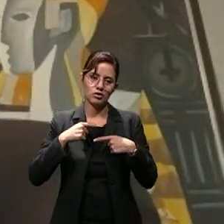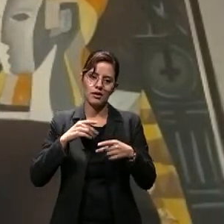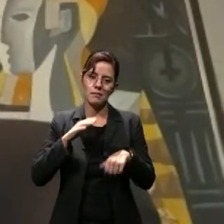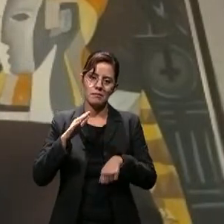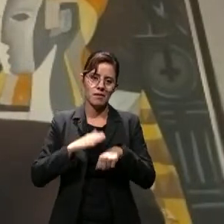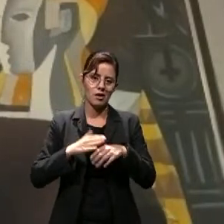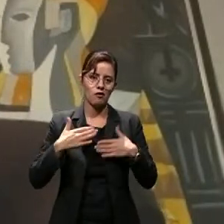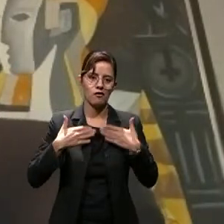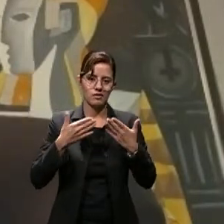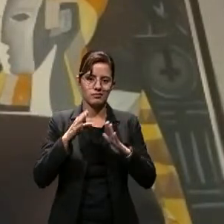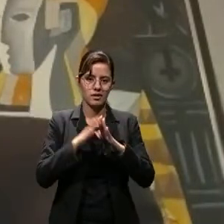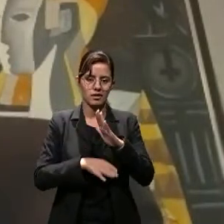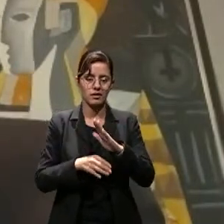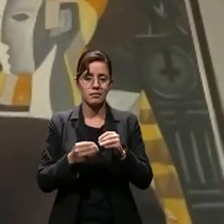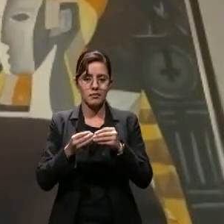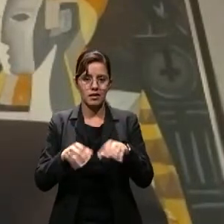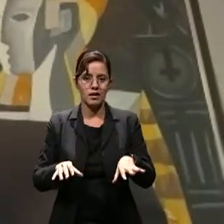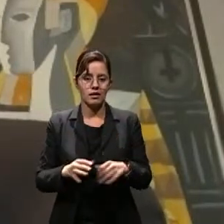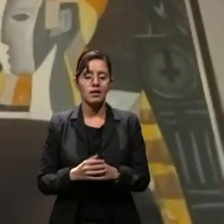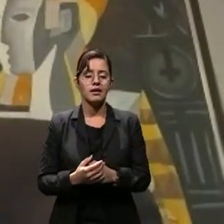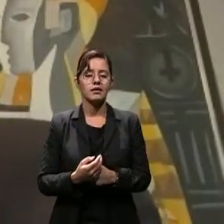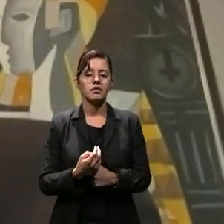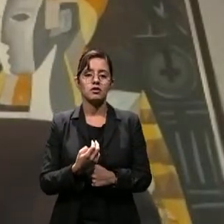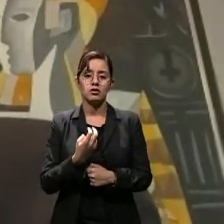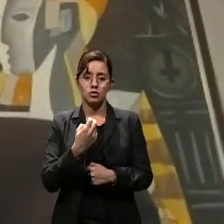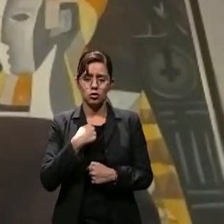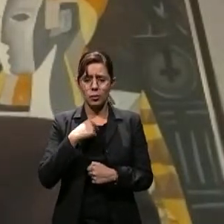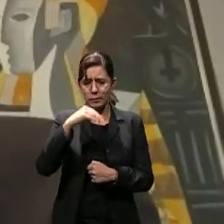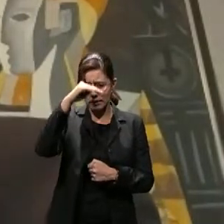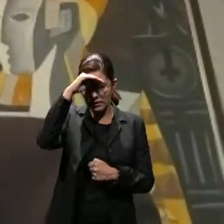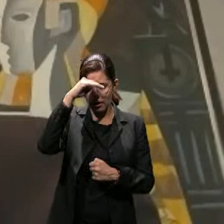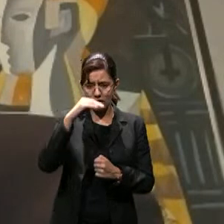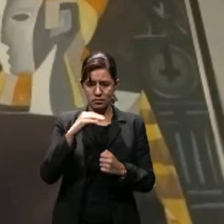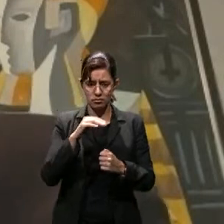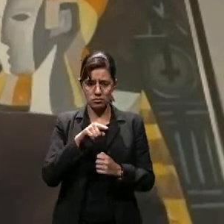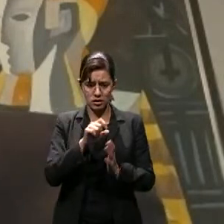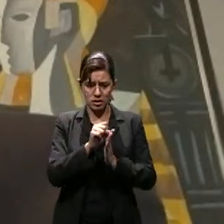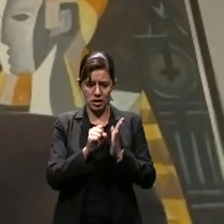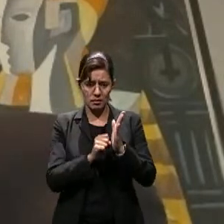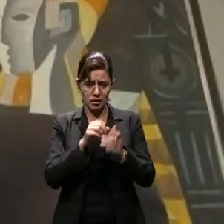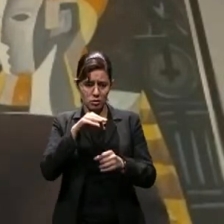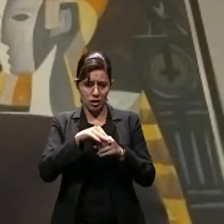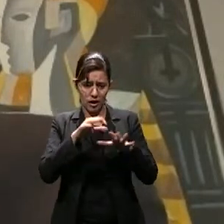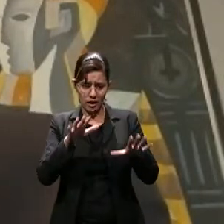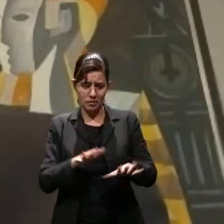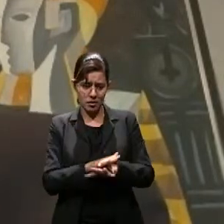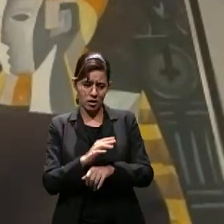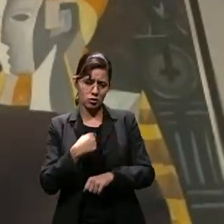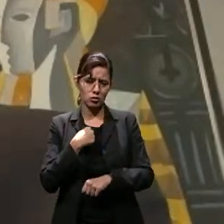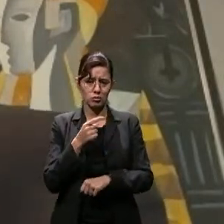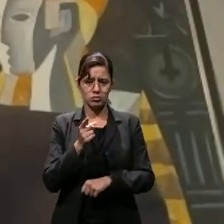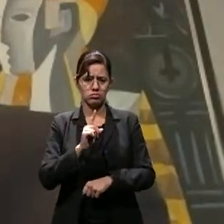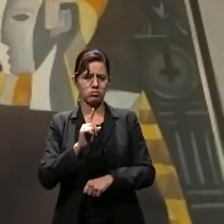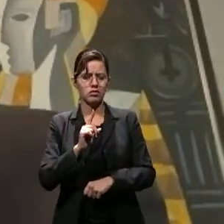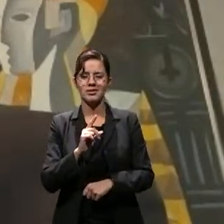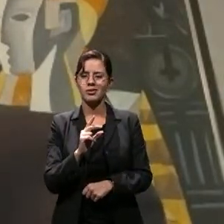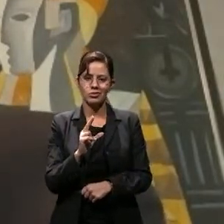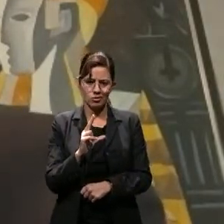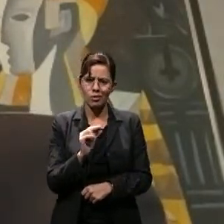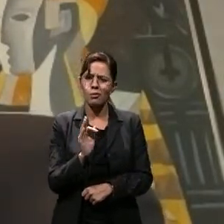improve electoral systems. In fact, I think that the electoral reform